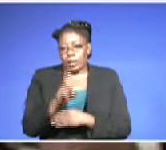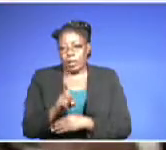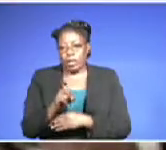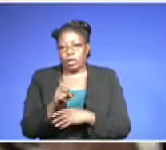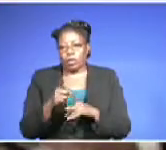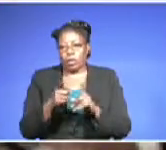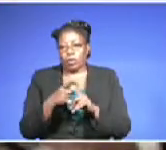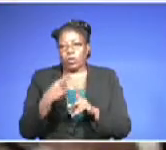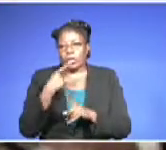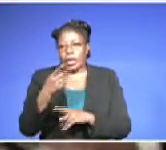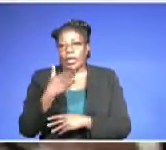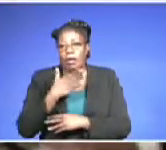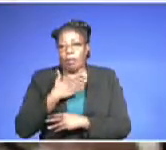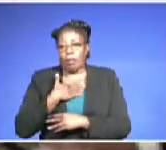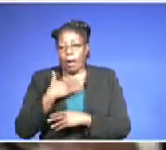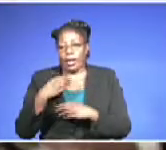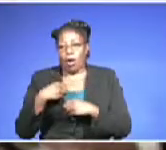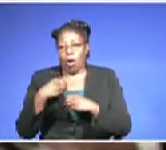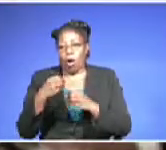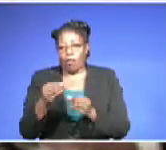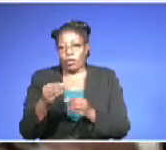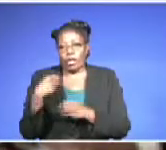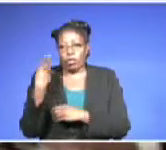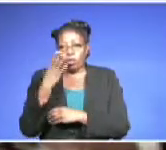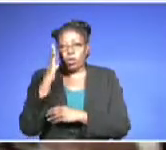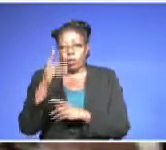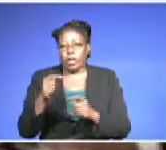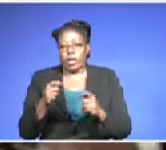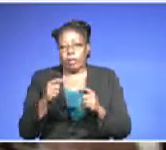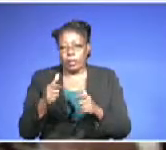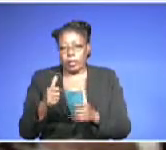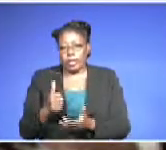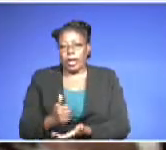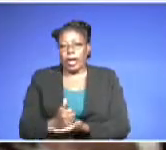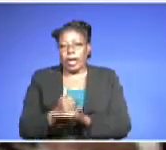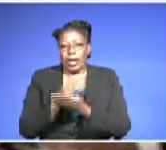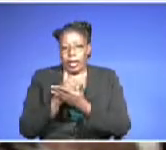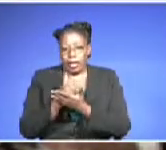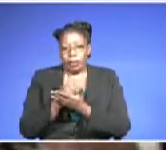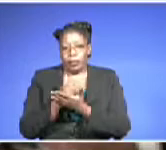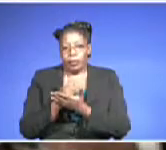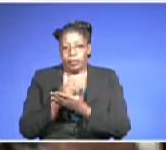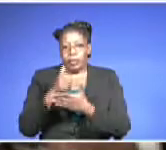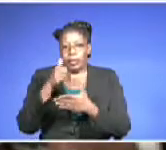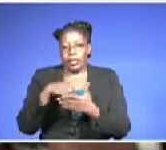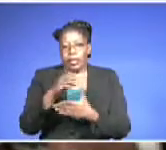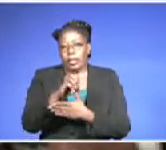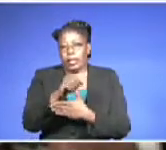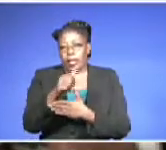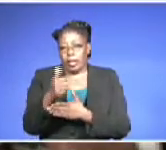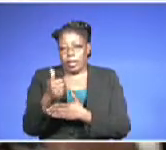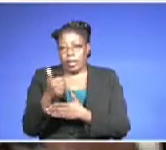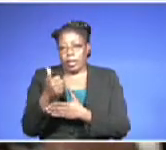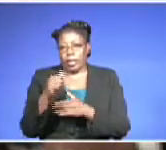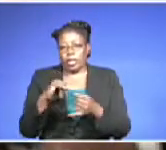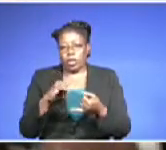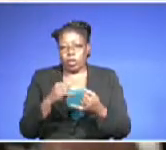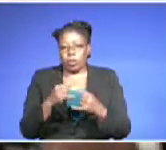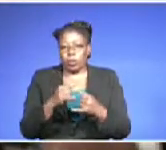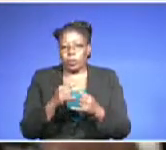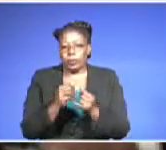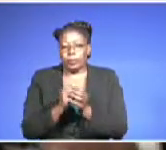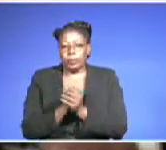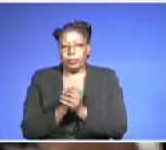inform my office, and we will immediately seek to assist in addressing any such issues.